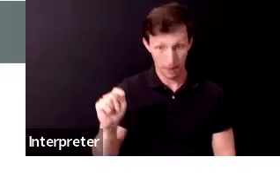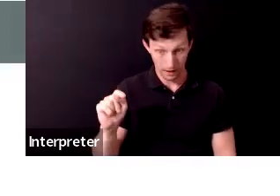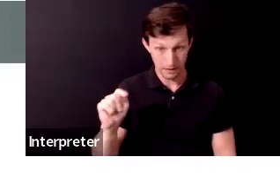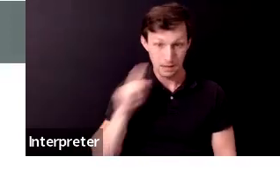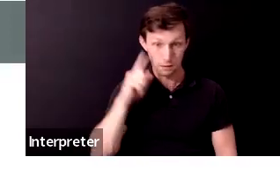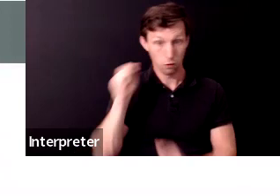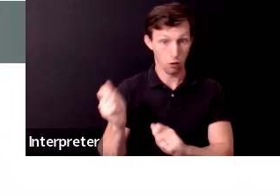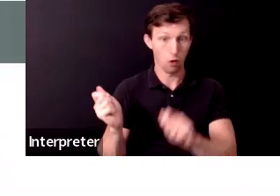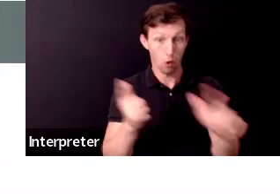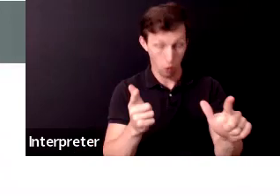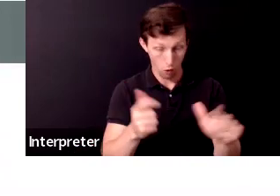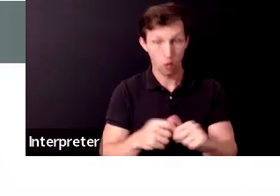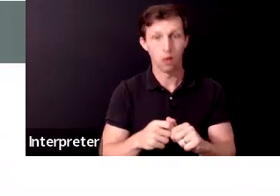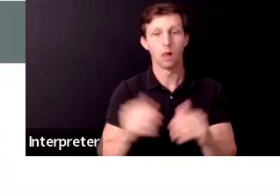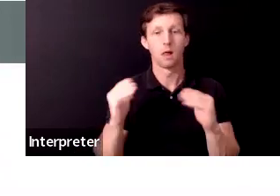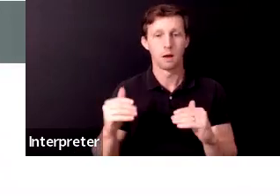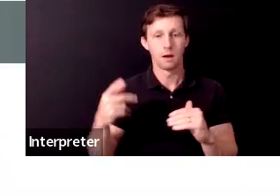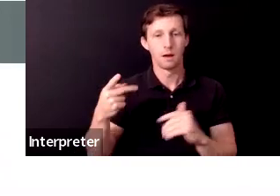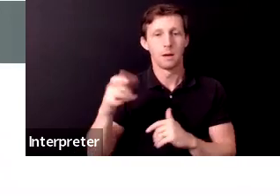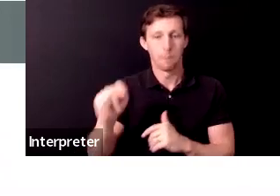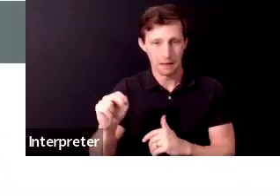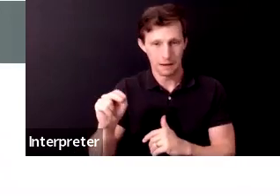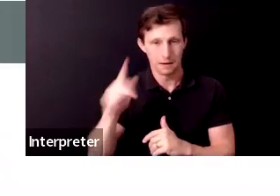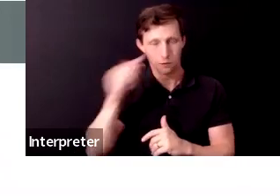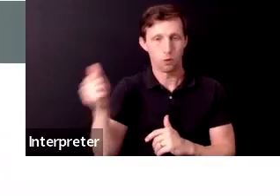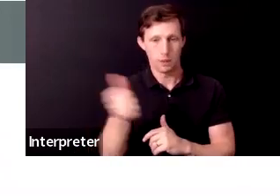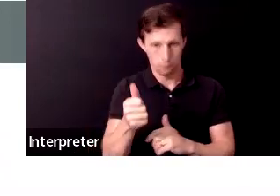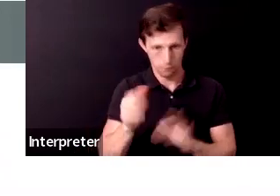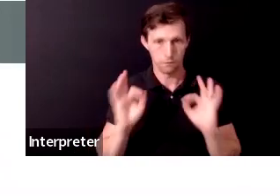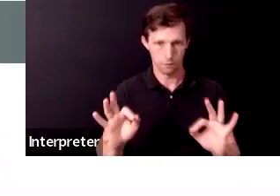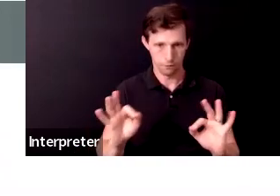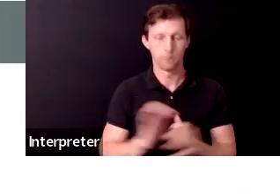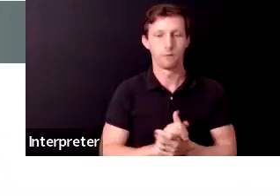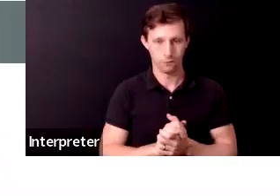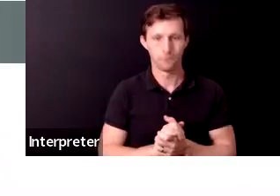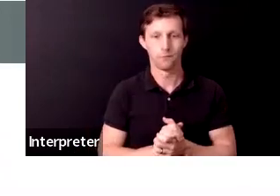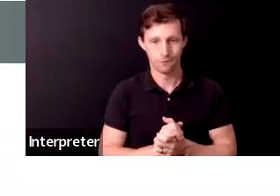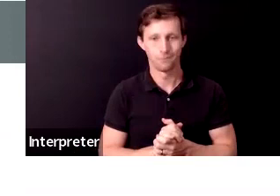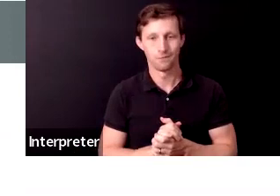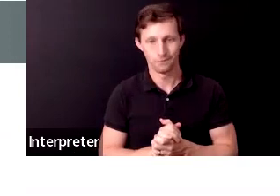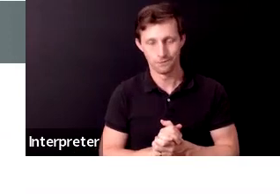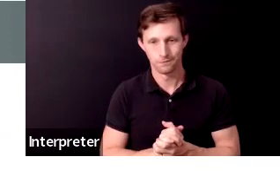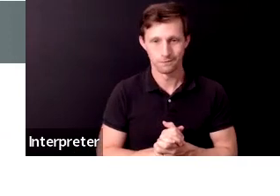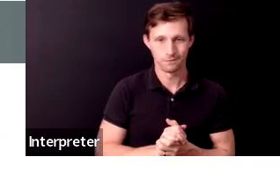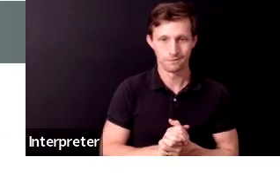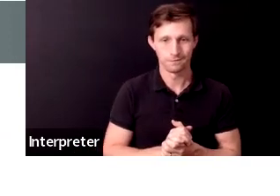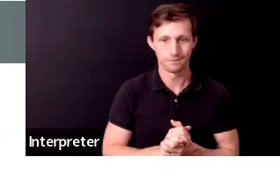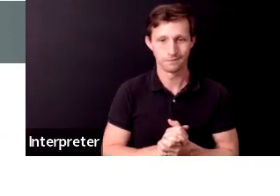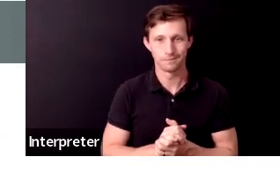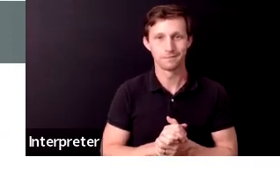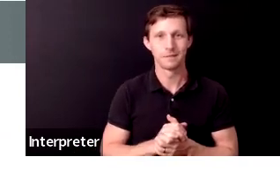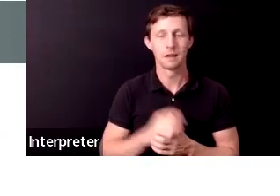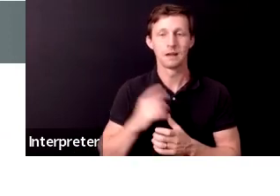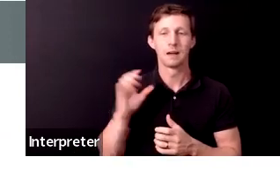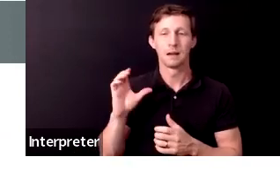I just spotlighted them as well. Okay. Okay, Perfect. there we go. All right. Thank you for your help, everyone.